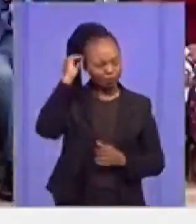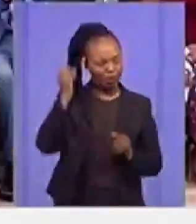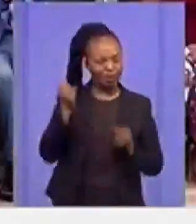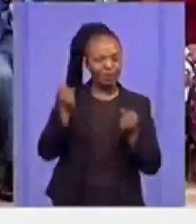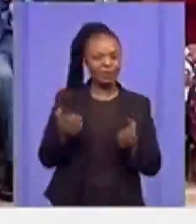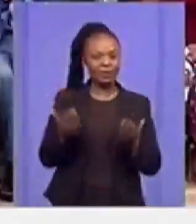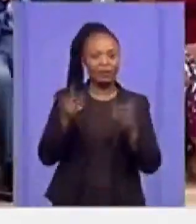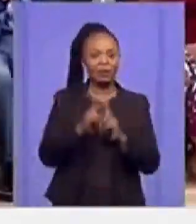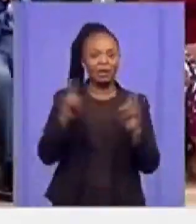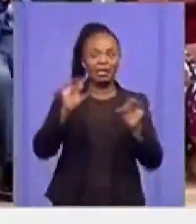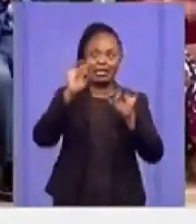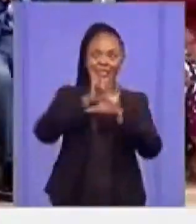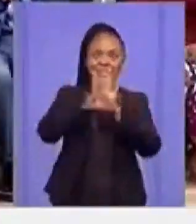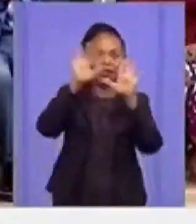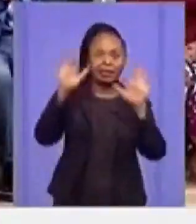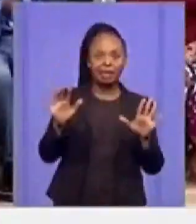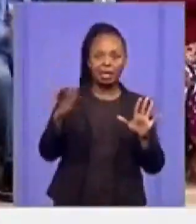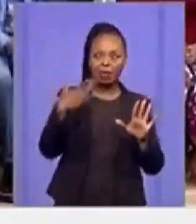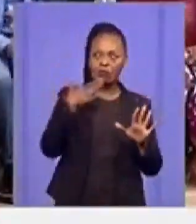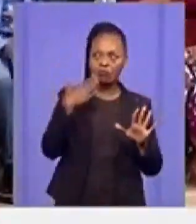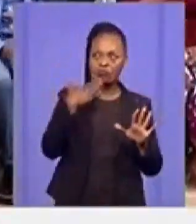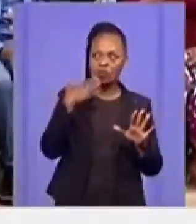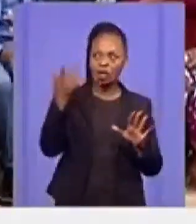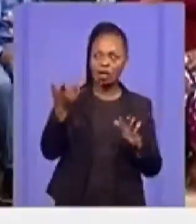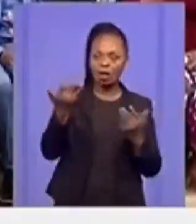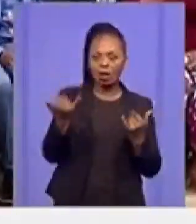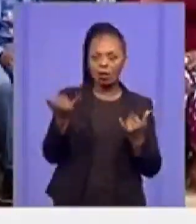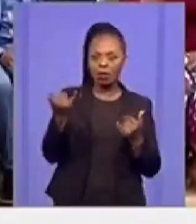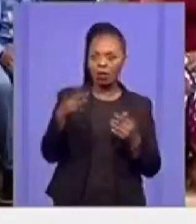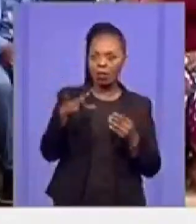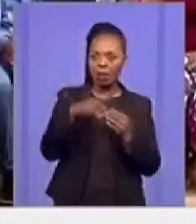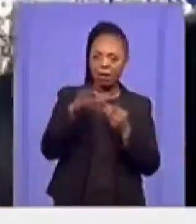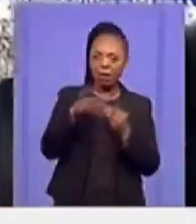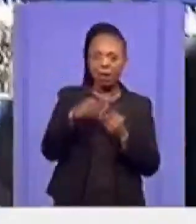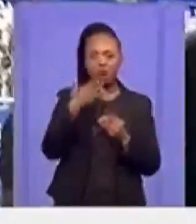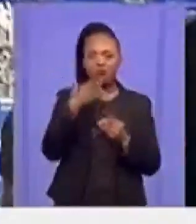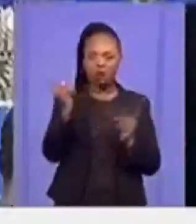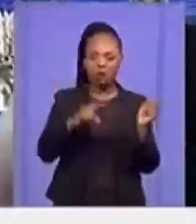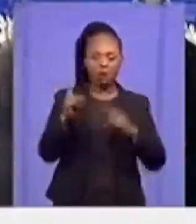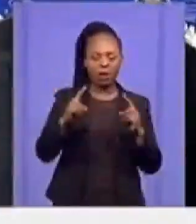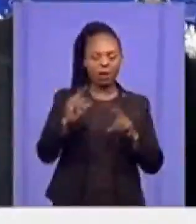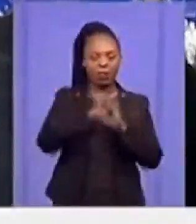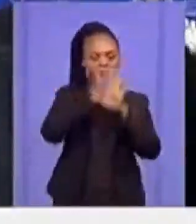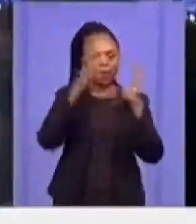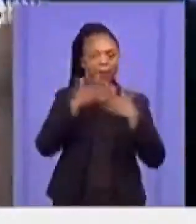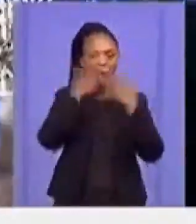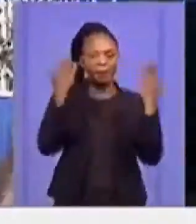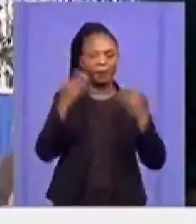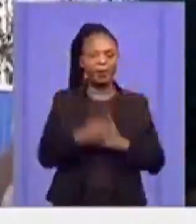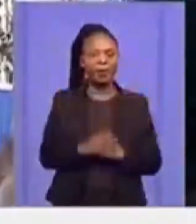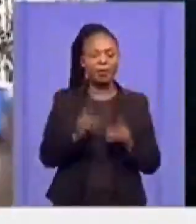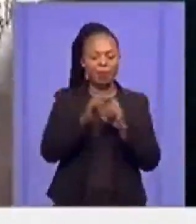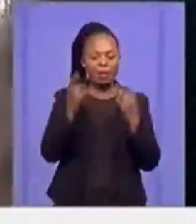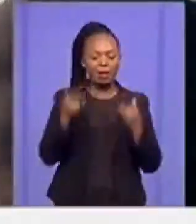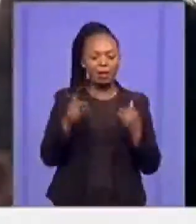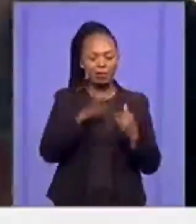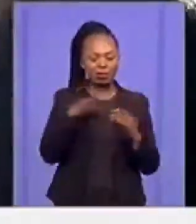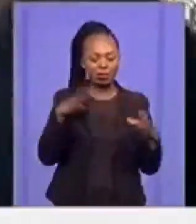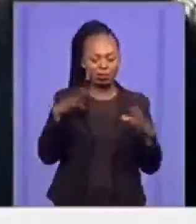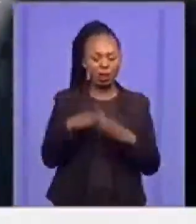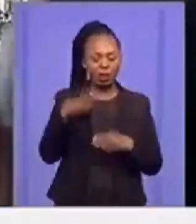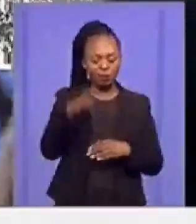re se fumane lesedi ka hore e be go tla ba le ditho tse tlatla ntle le ditho tse teng tsa lekgotla la ketso ya molao fela ba jalo